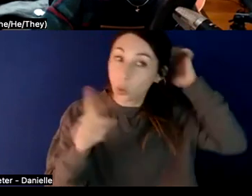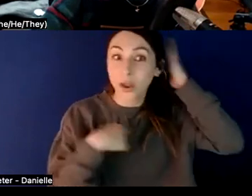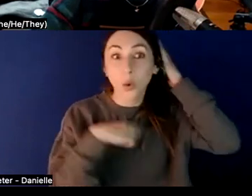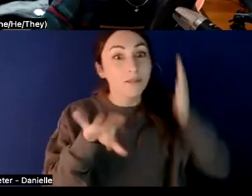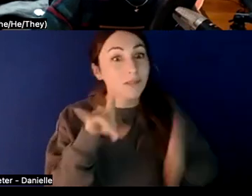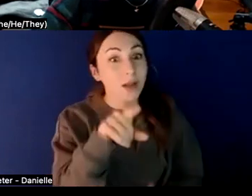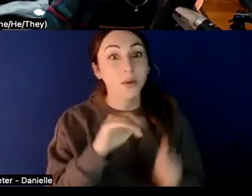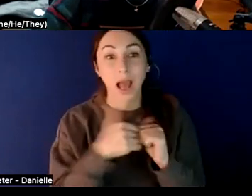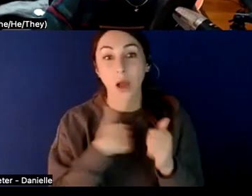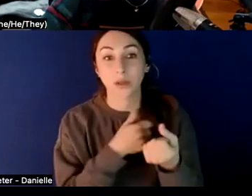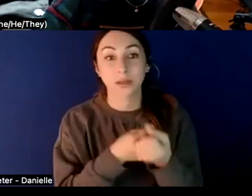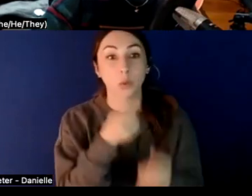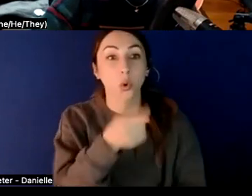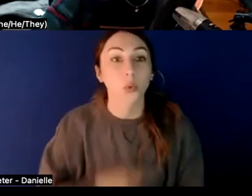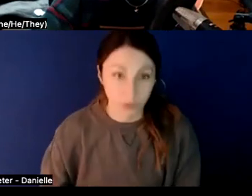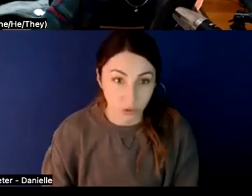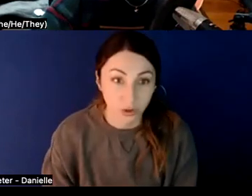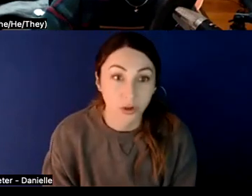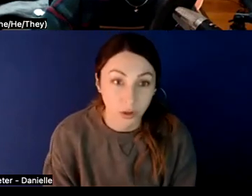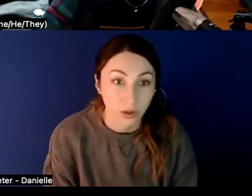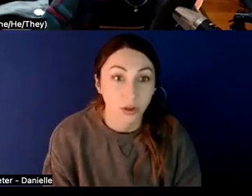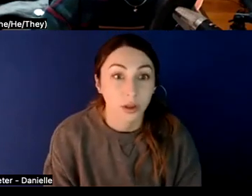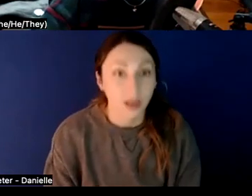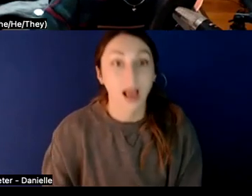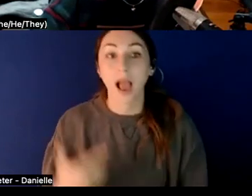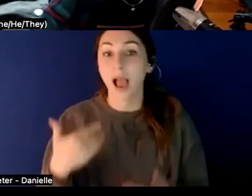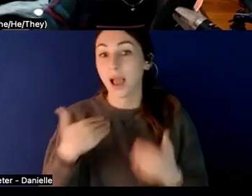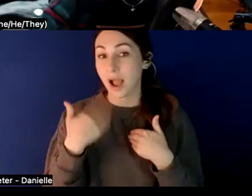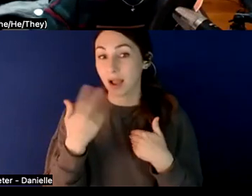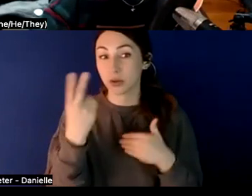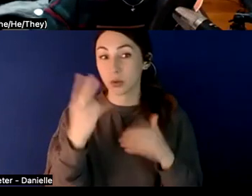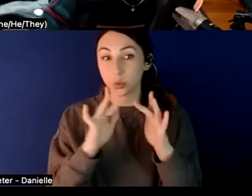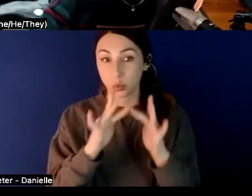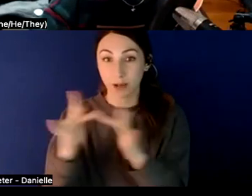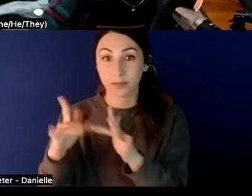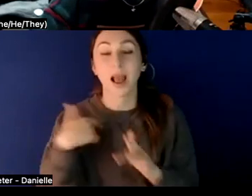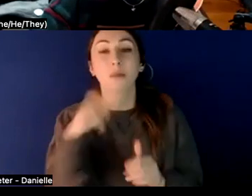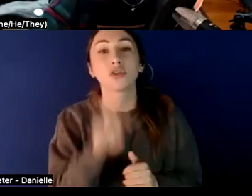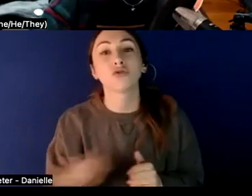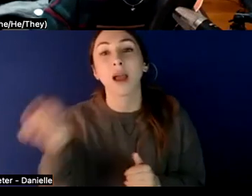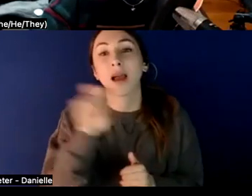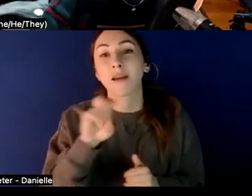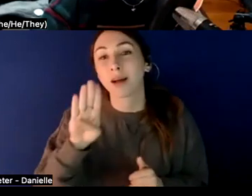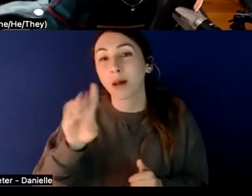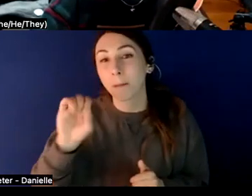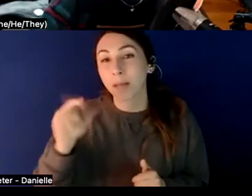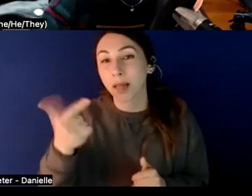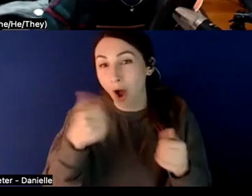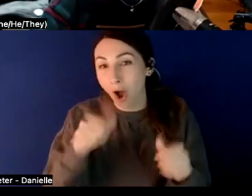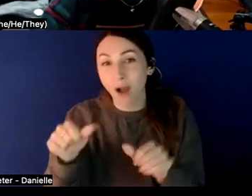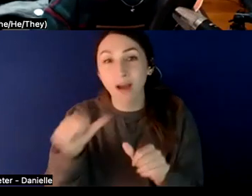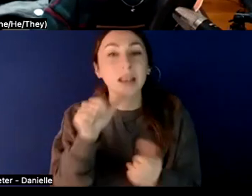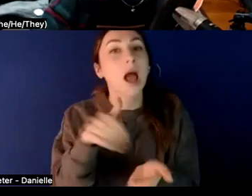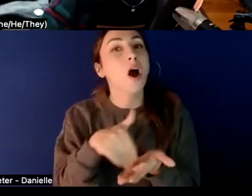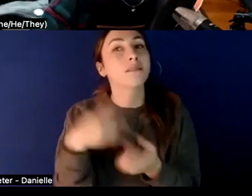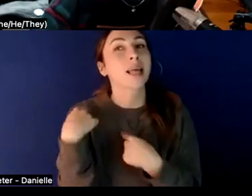can we support you? Sure. So I have 2 websites. I am a travel blogger, not much lately due to the pandemic. I'm still